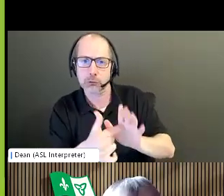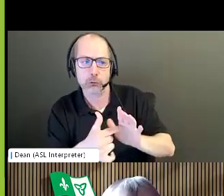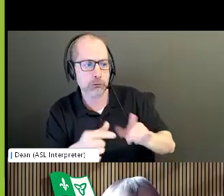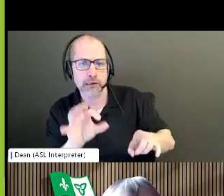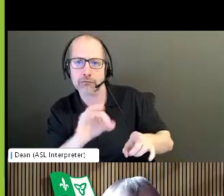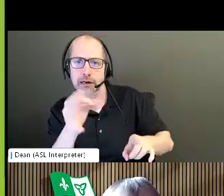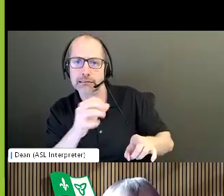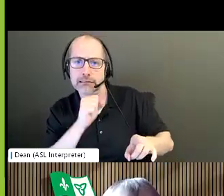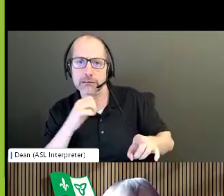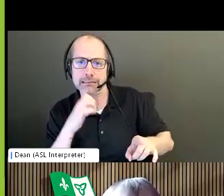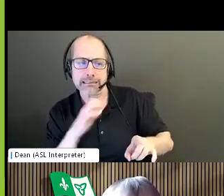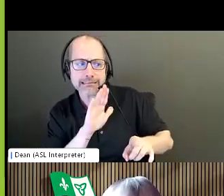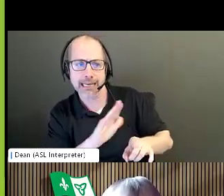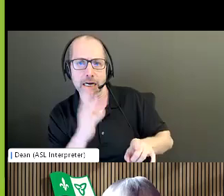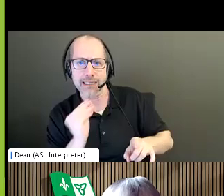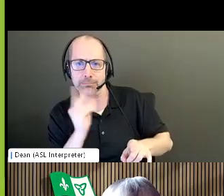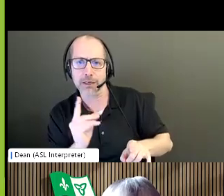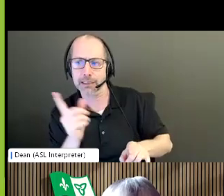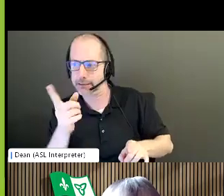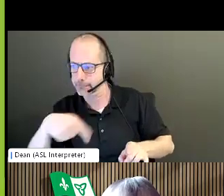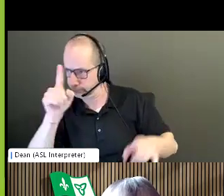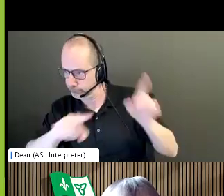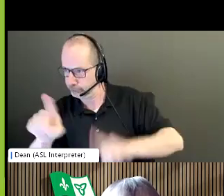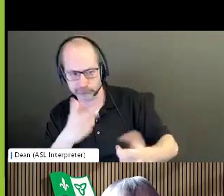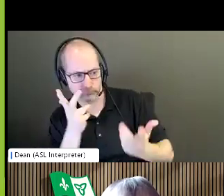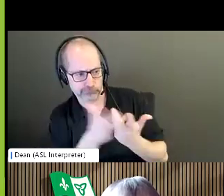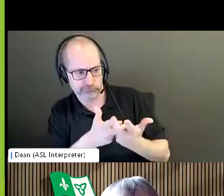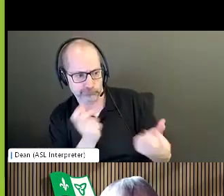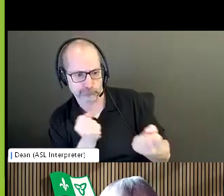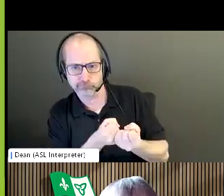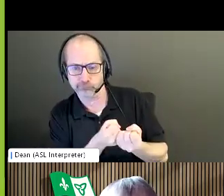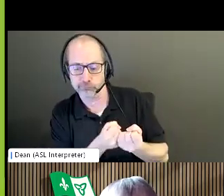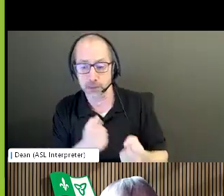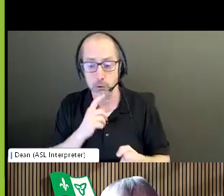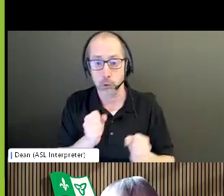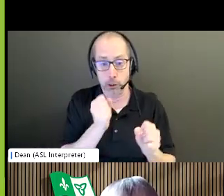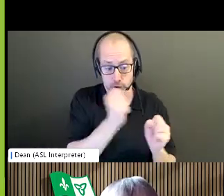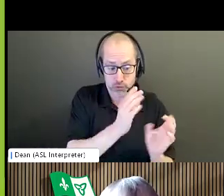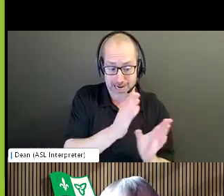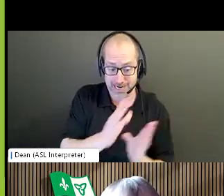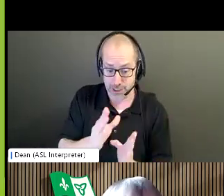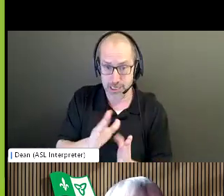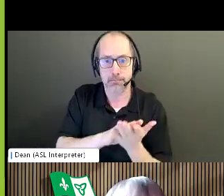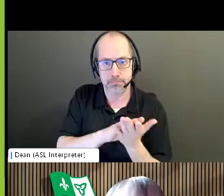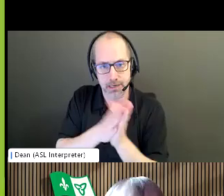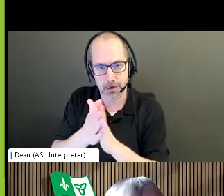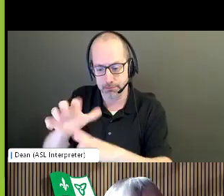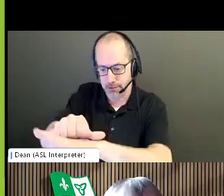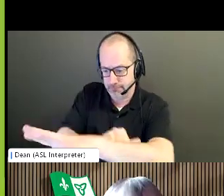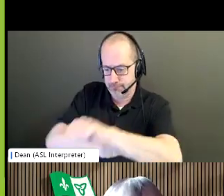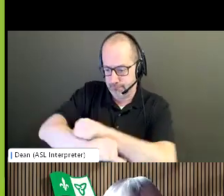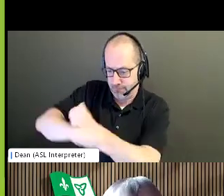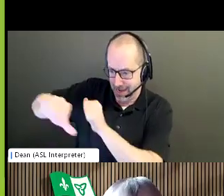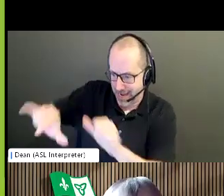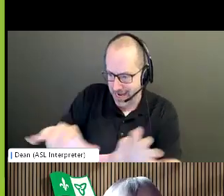Francophone seniors. As we move from strategy to action, RPMFO offers a model rooted in community,